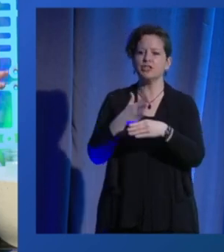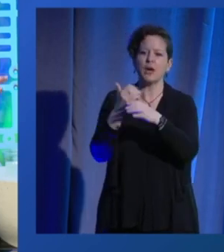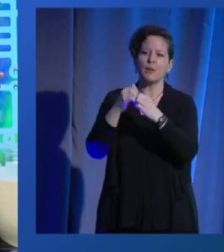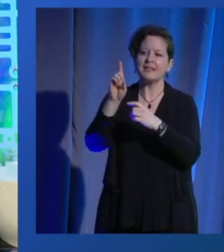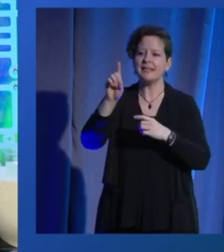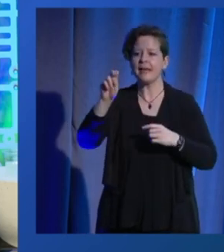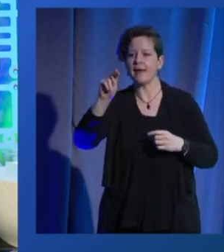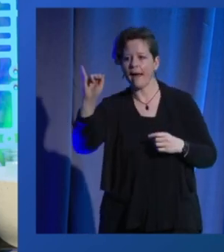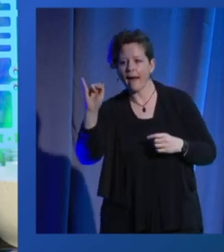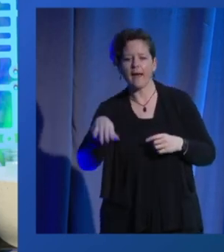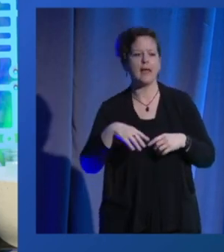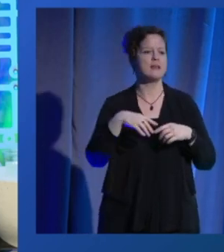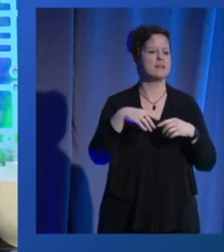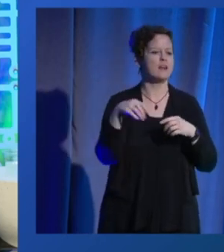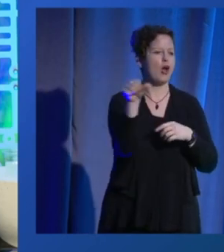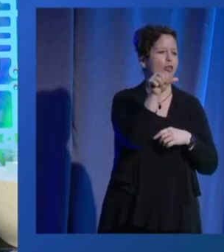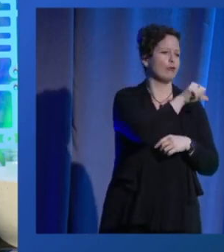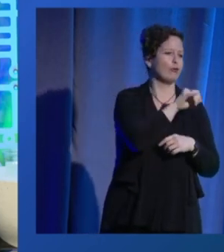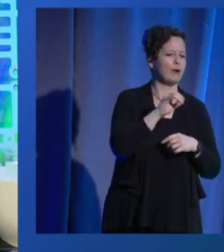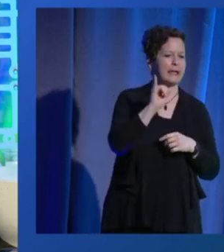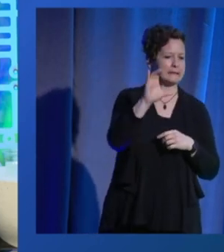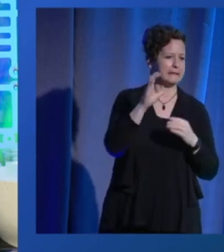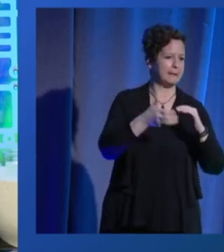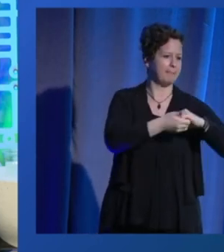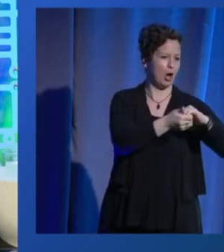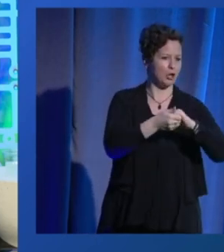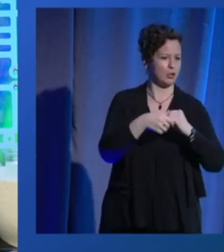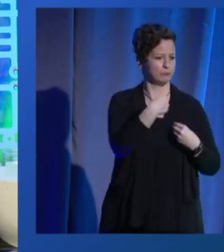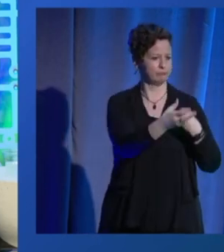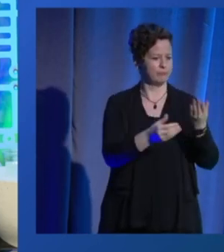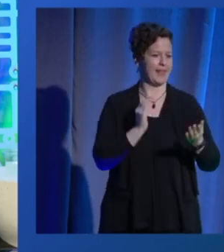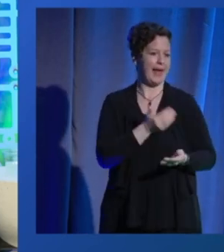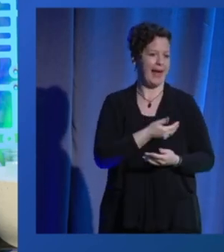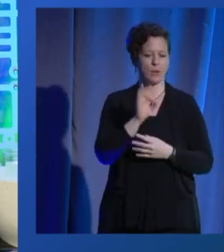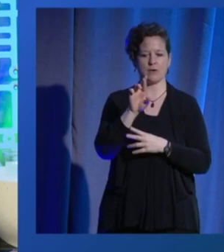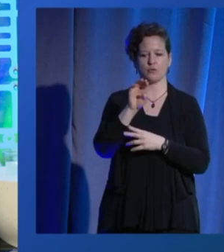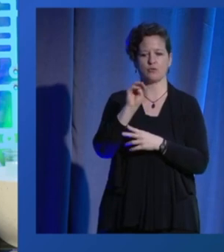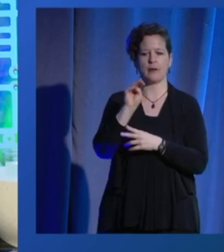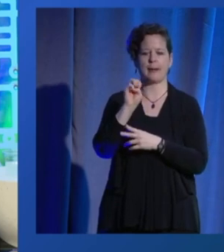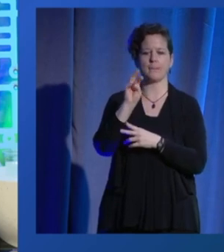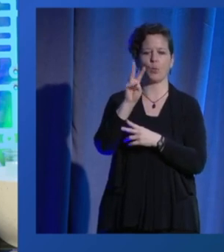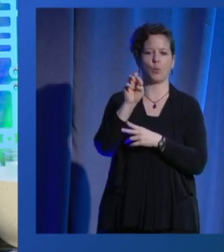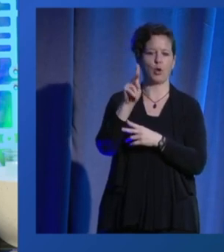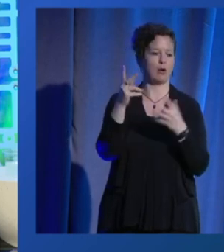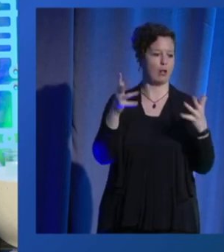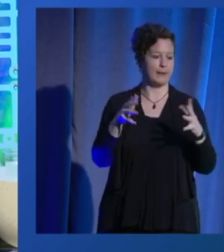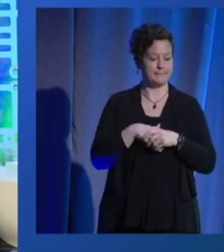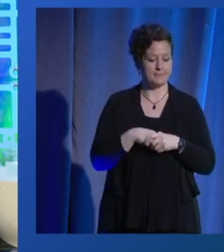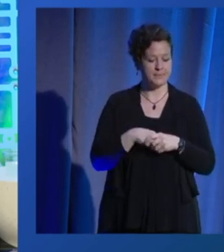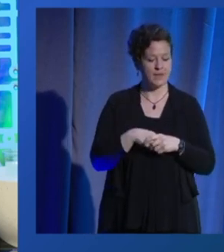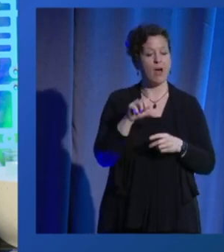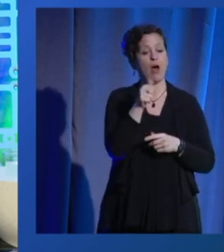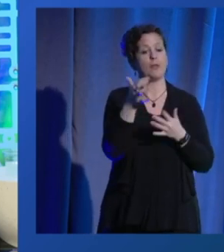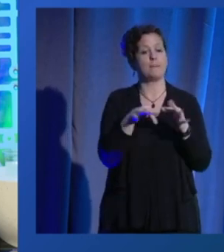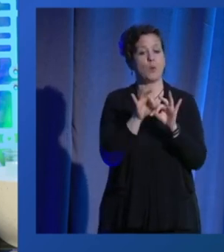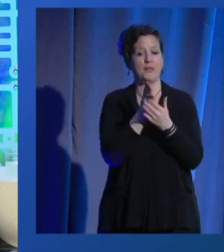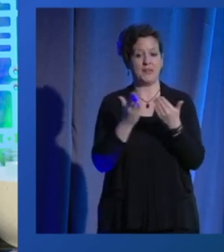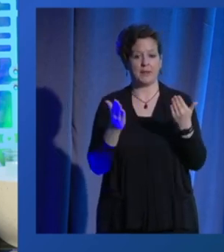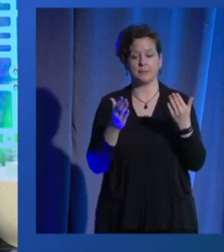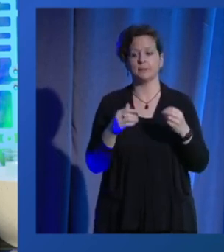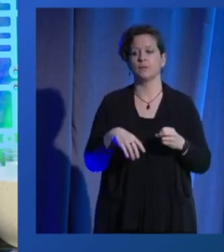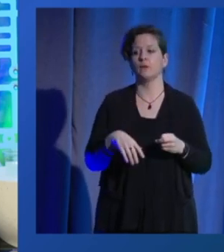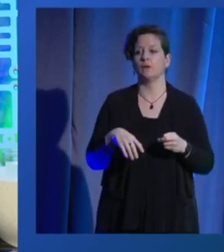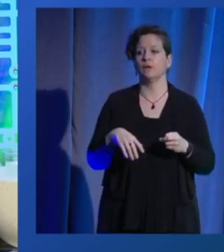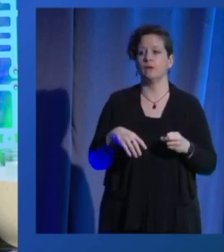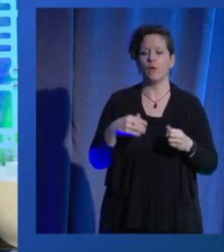and um all of our other IC partners and then I would also say another thing that has been pivotal is we just have